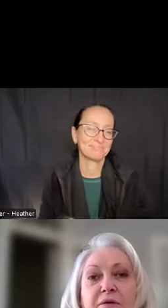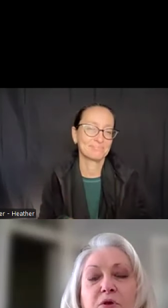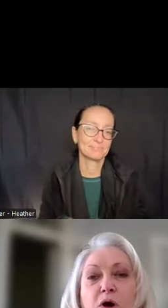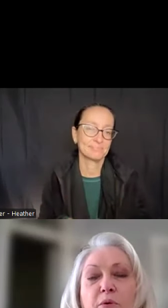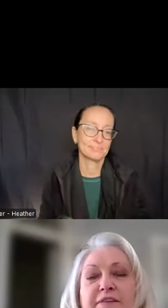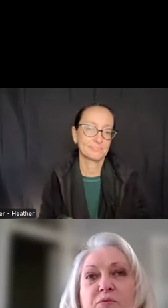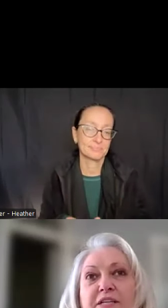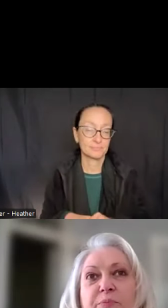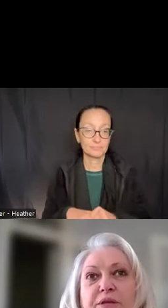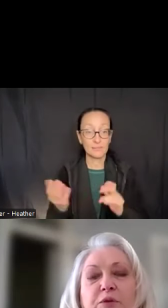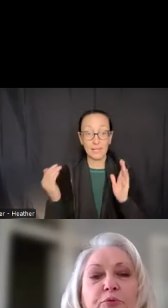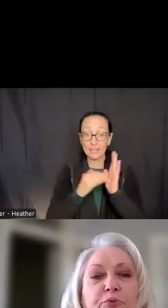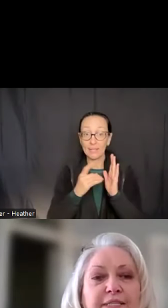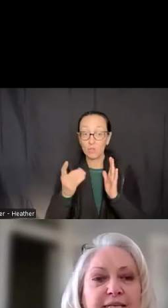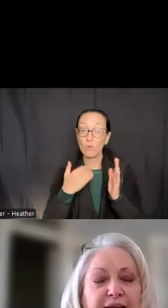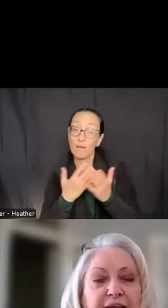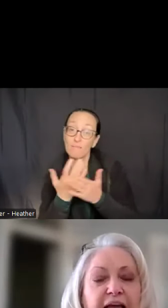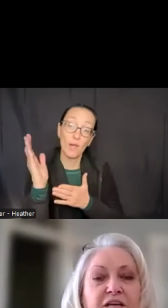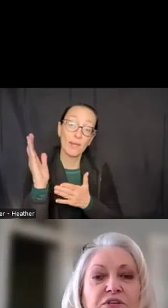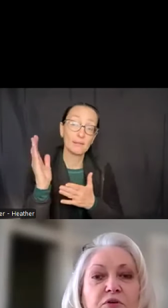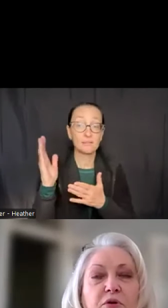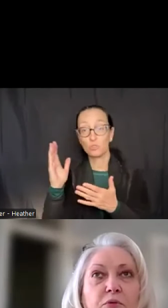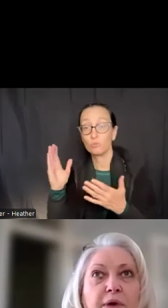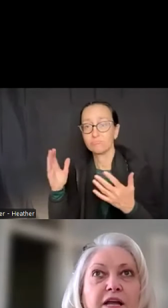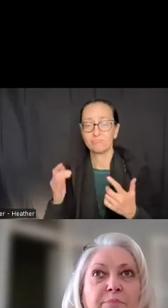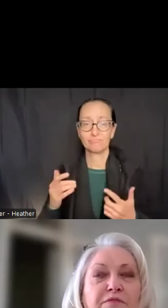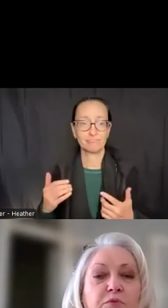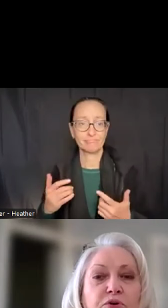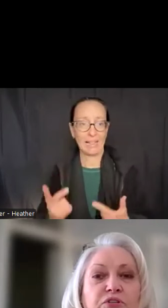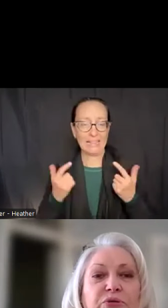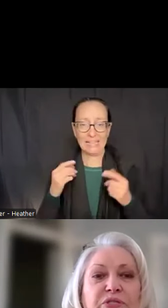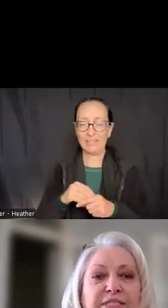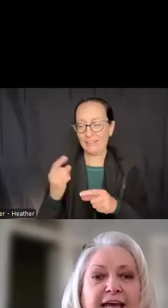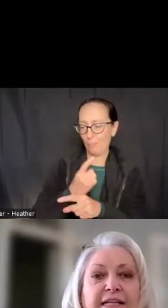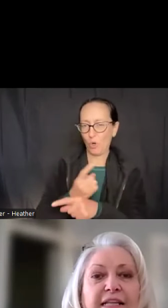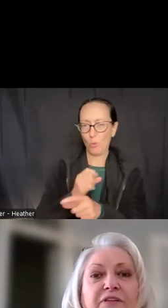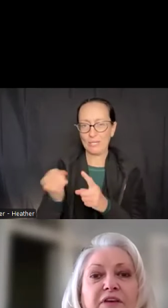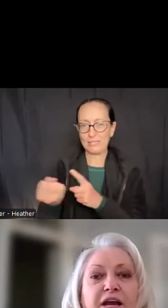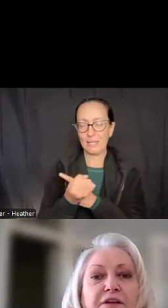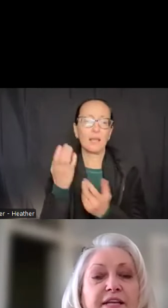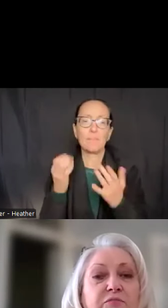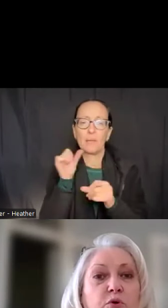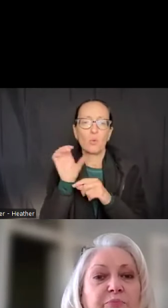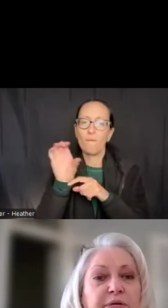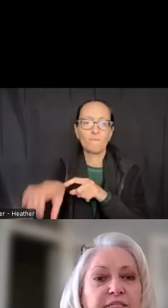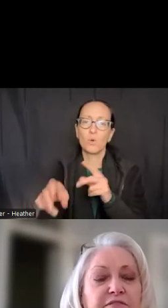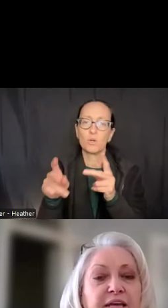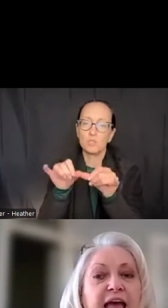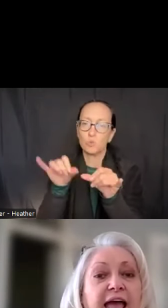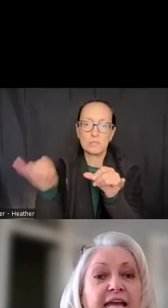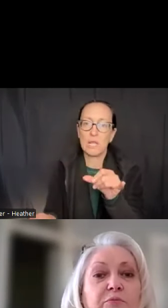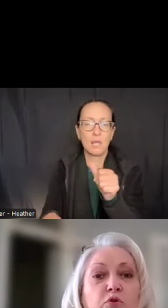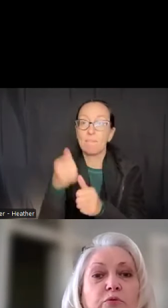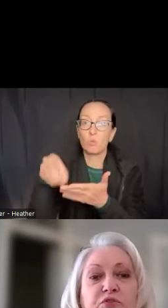Again, you always have the right to be in the appropriate setting. So you may not be forced to stay at a level of care that is more